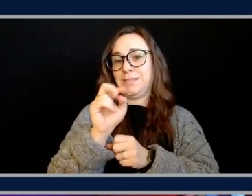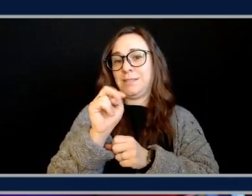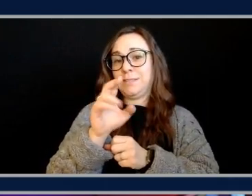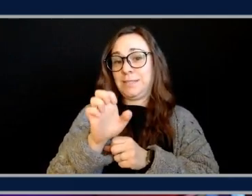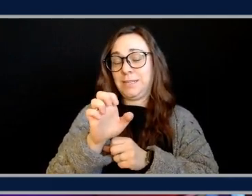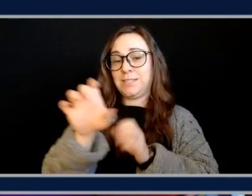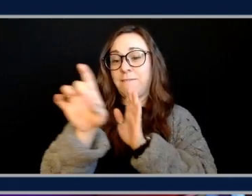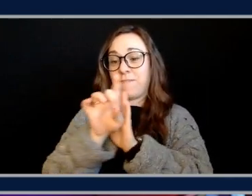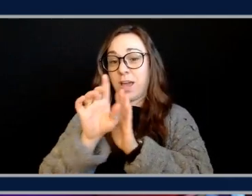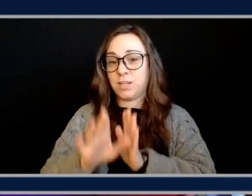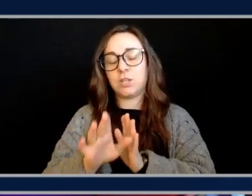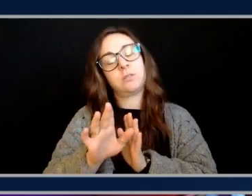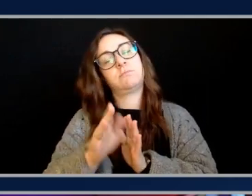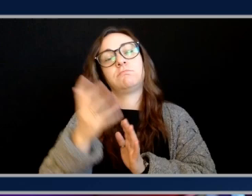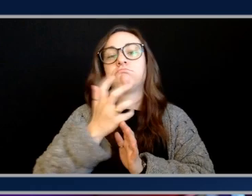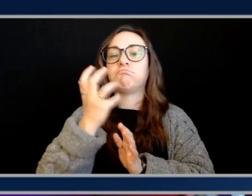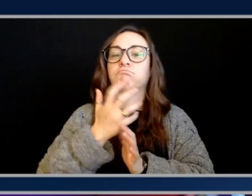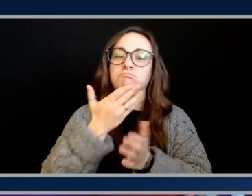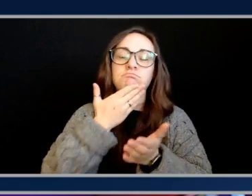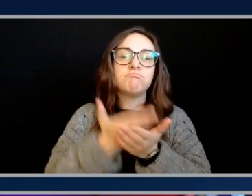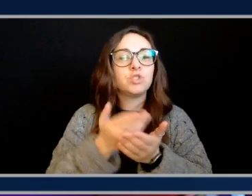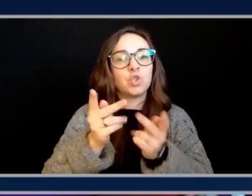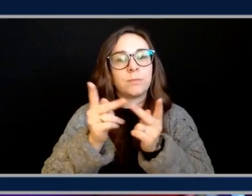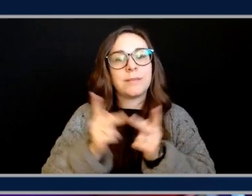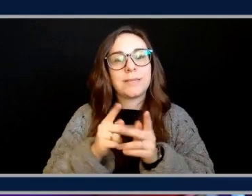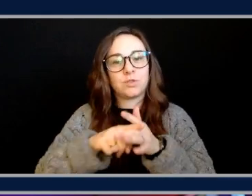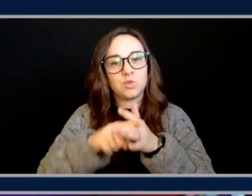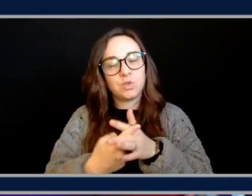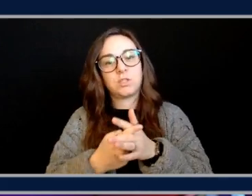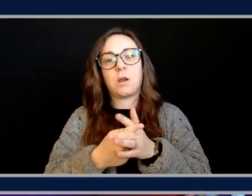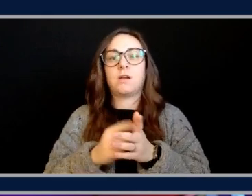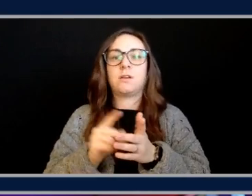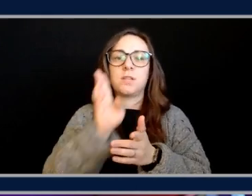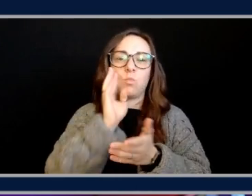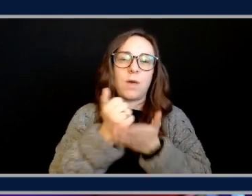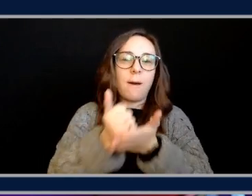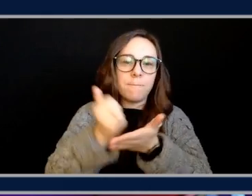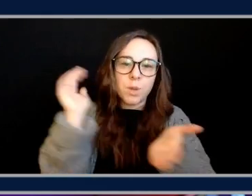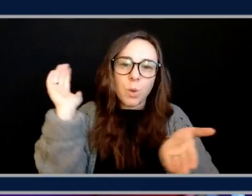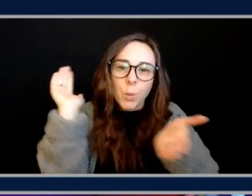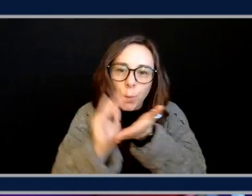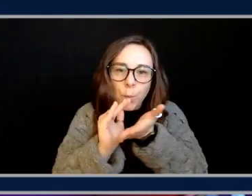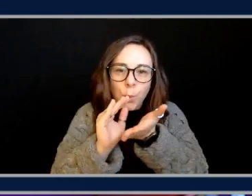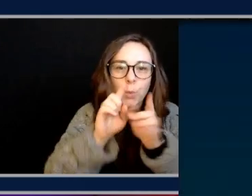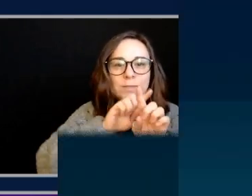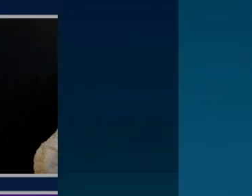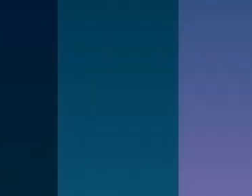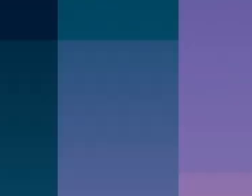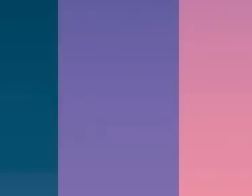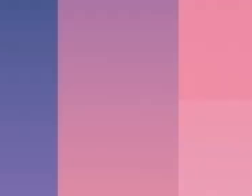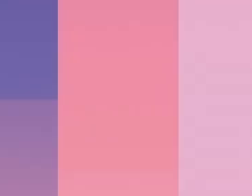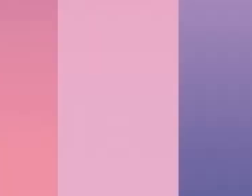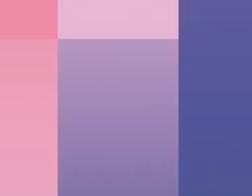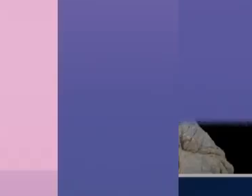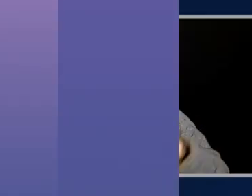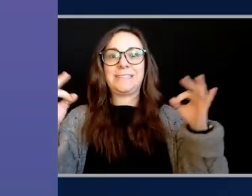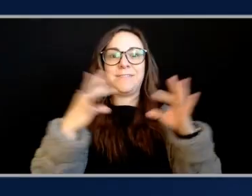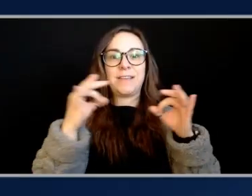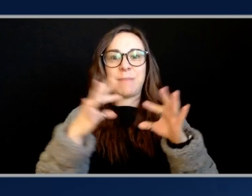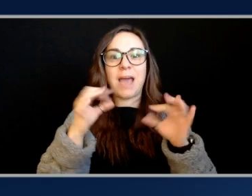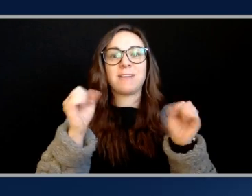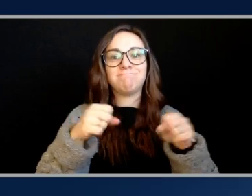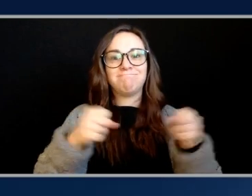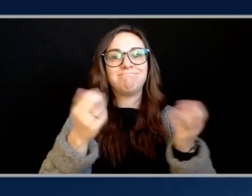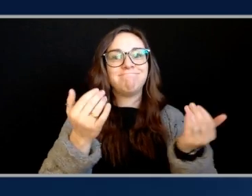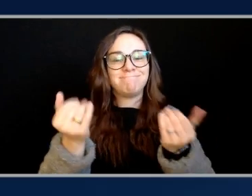to kind of to start your journey. It will narrow down those instances really quickly, and then leave feedback. Like this is a place that's dynamic for